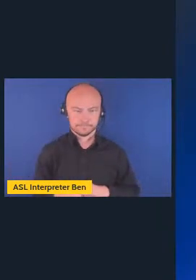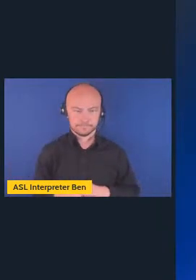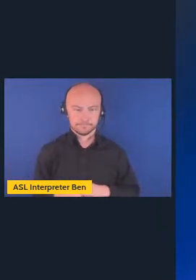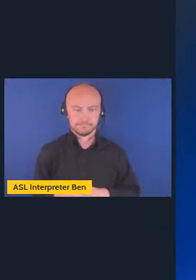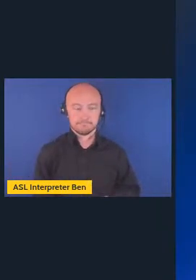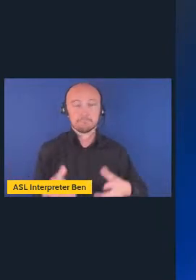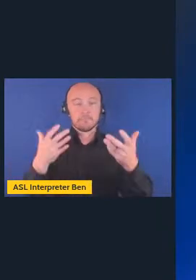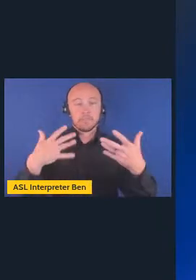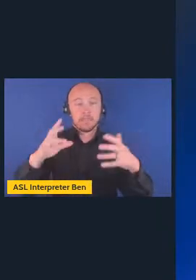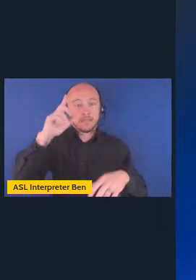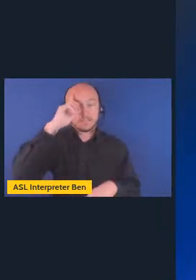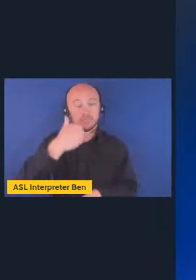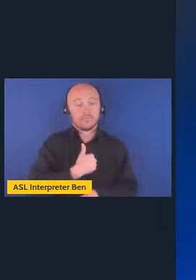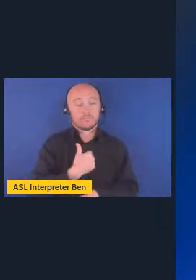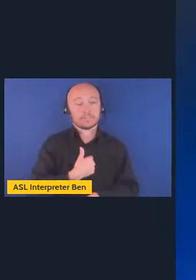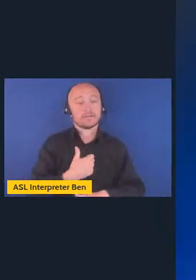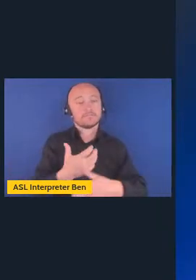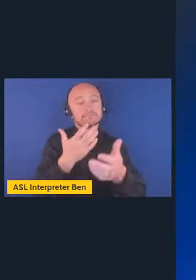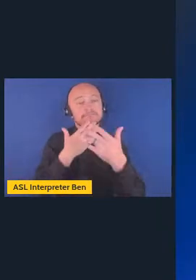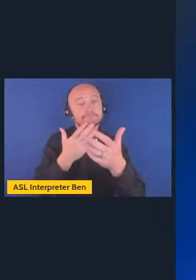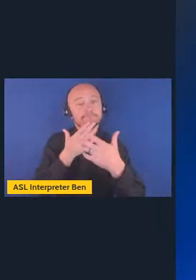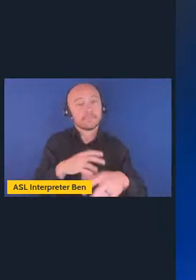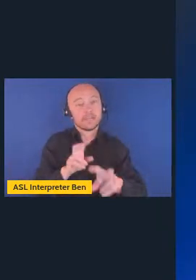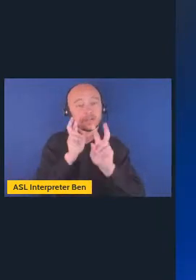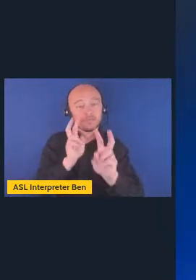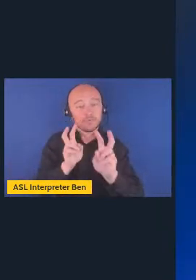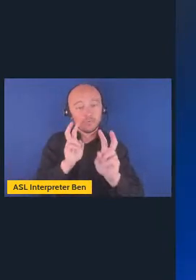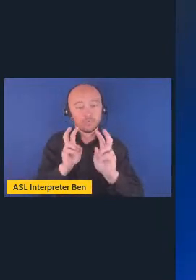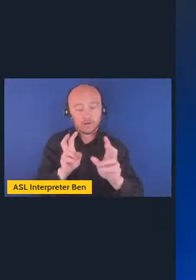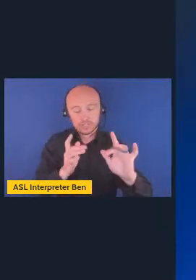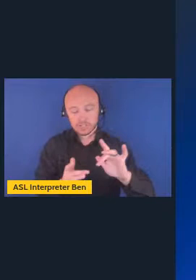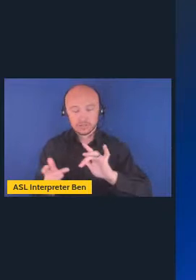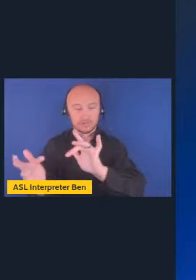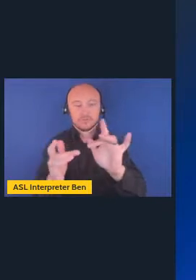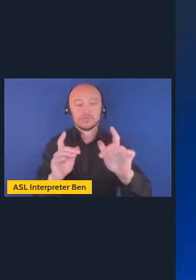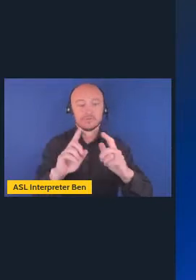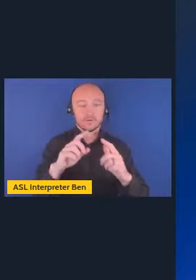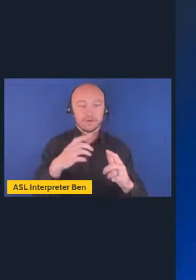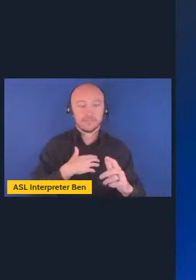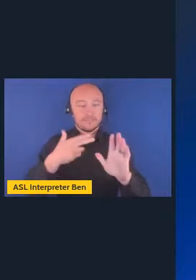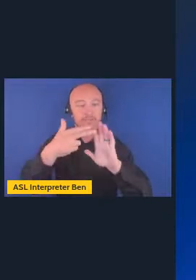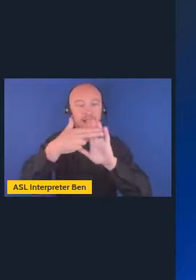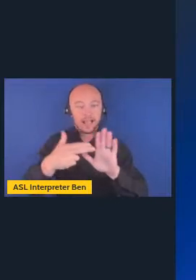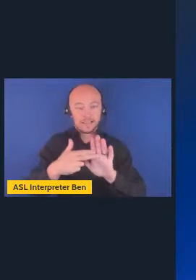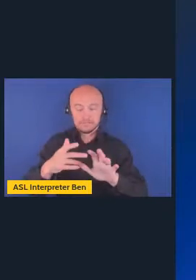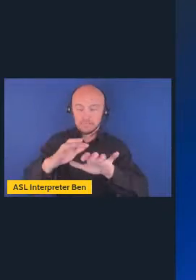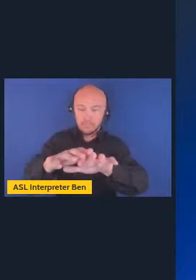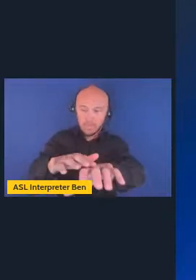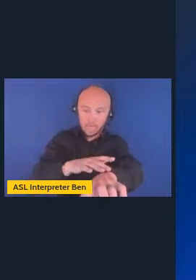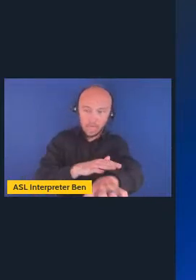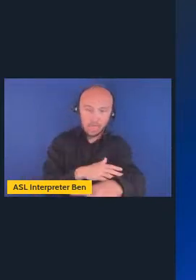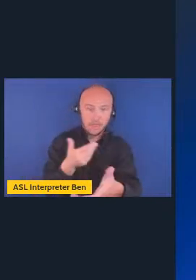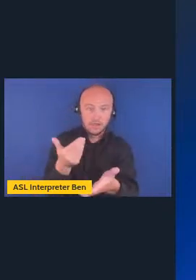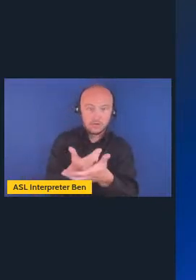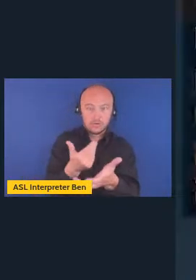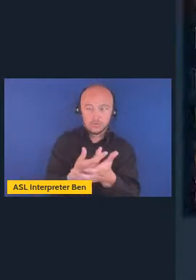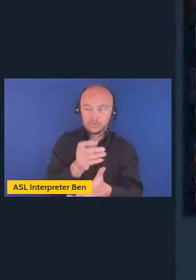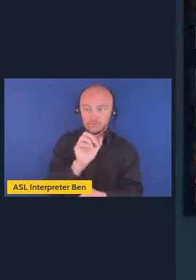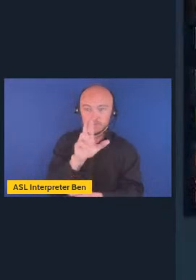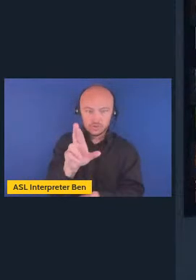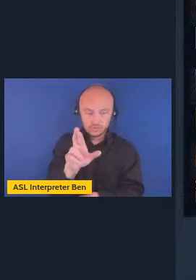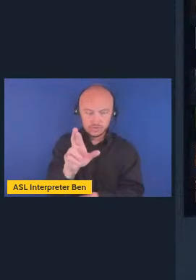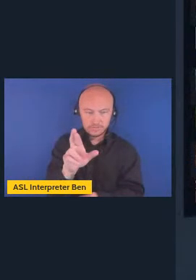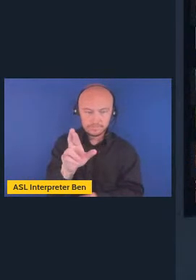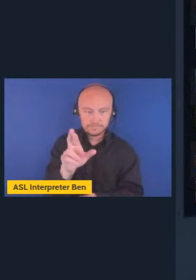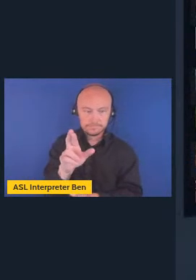That's all from me. Thank you very much for watching this whirlwind tour of my personal highlights from a very long list of new features and improvements.